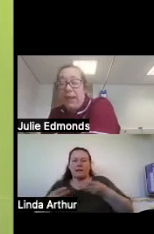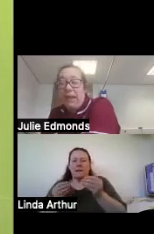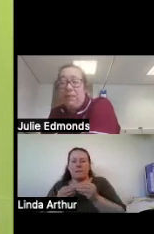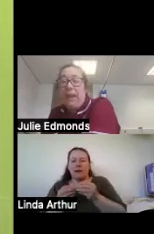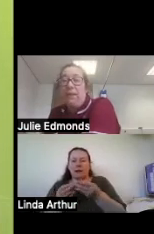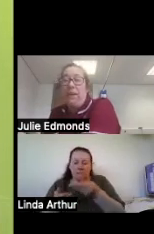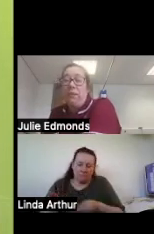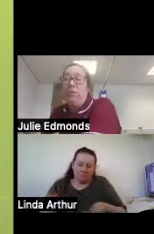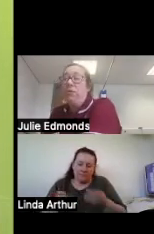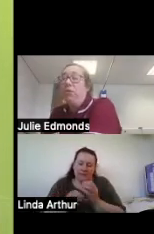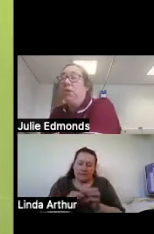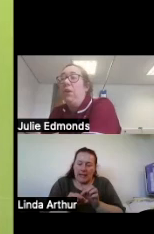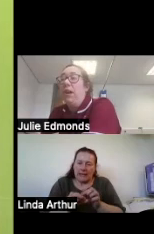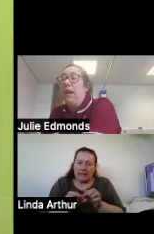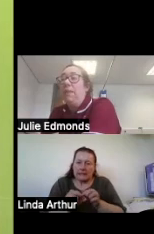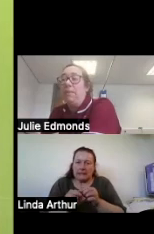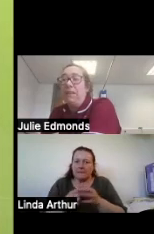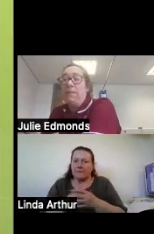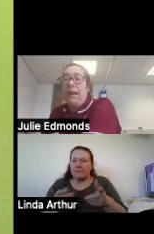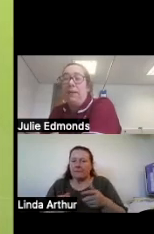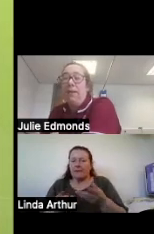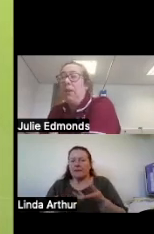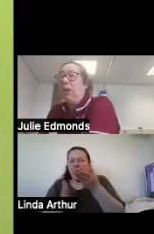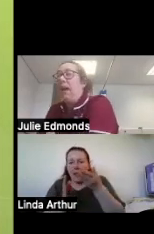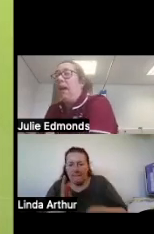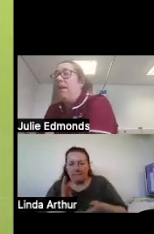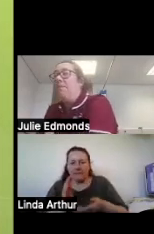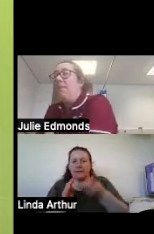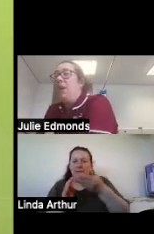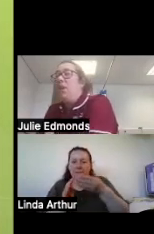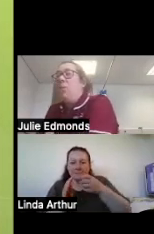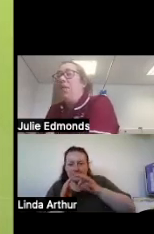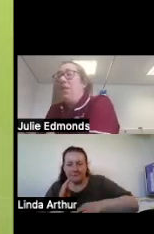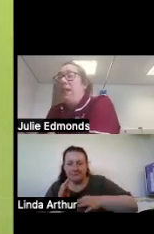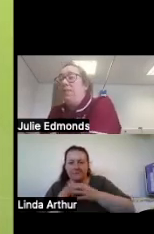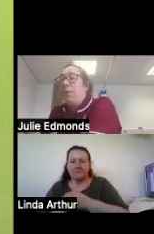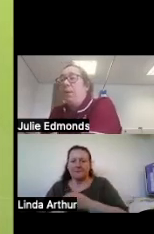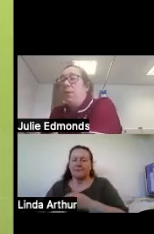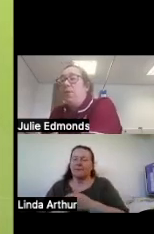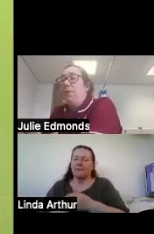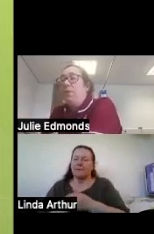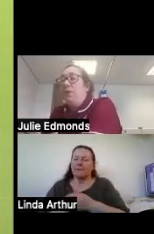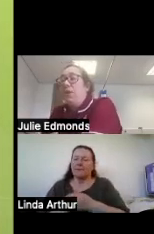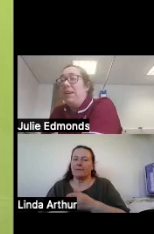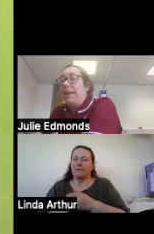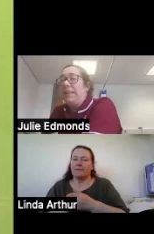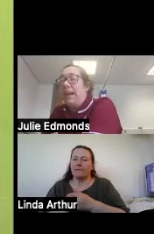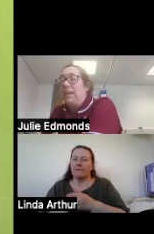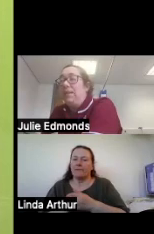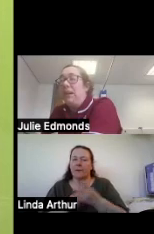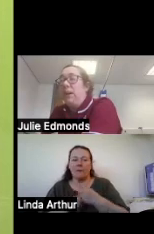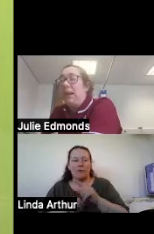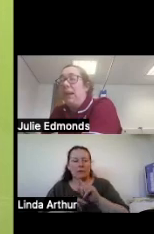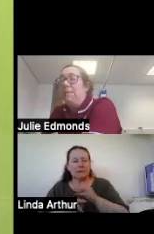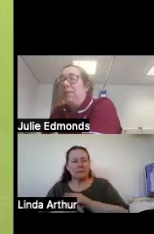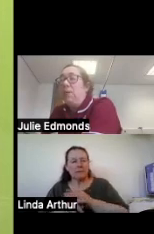sphincter, the neck of the bladder, in order to empty the bladder. One thing before I move to the next slide